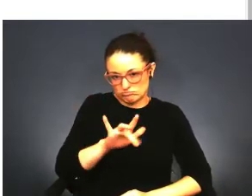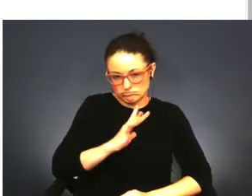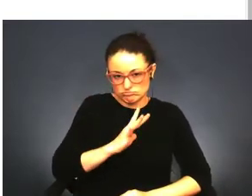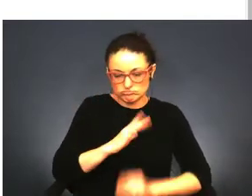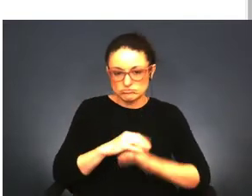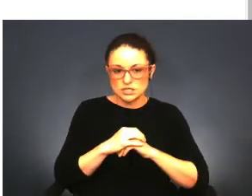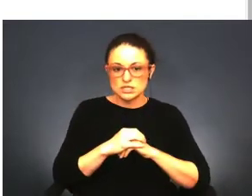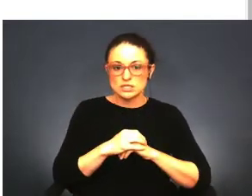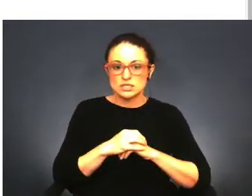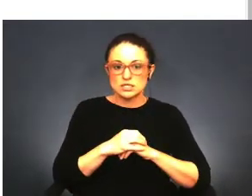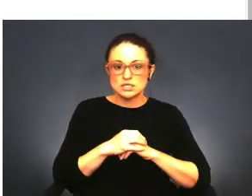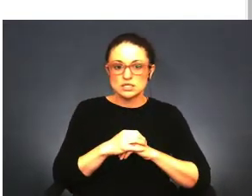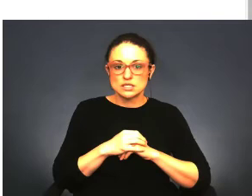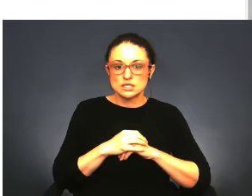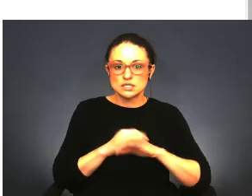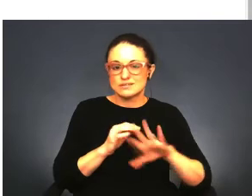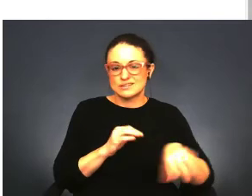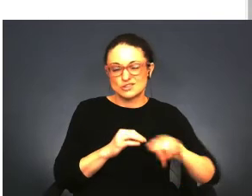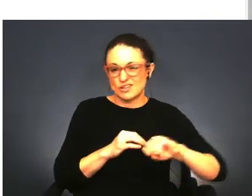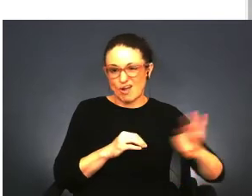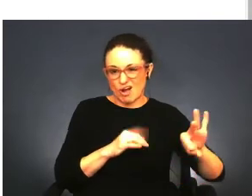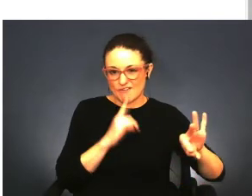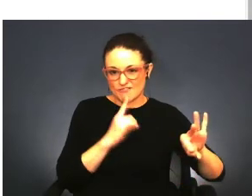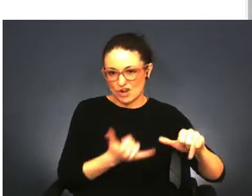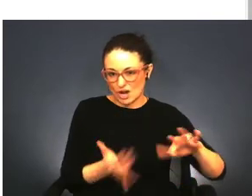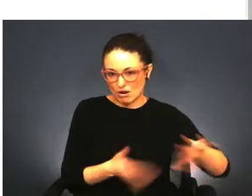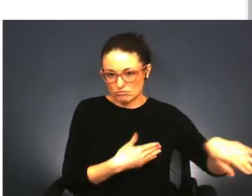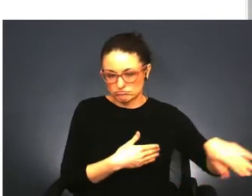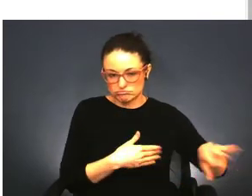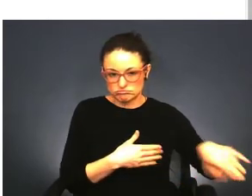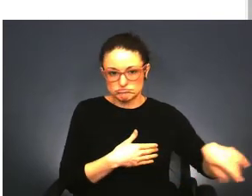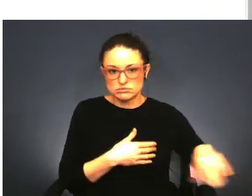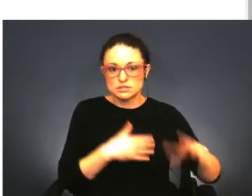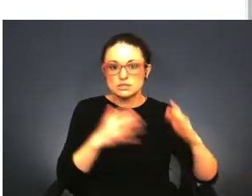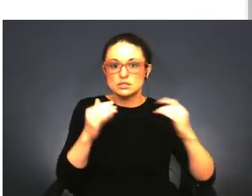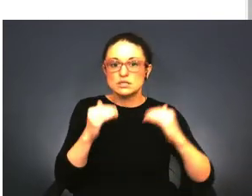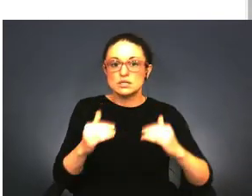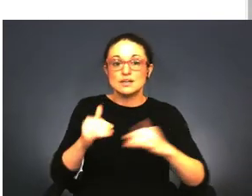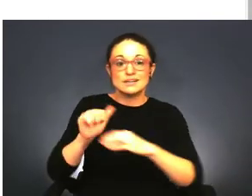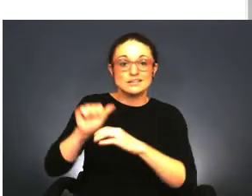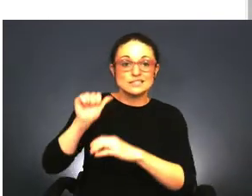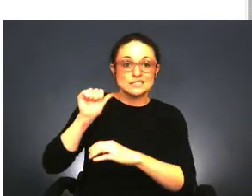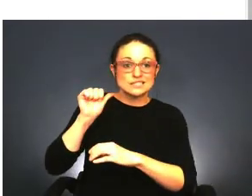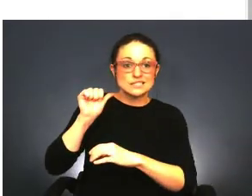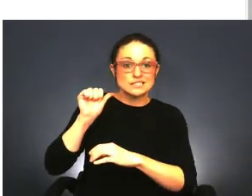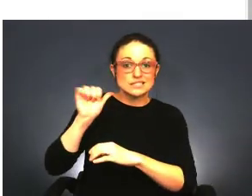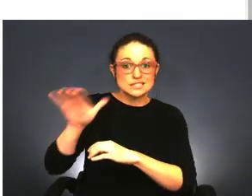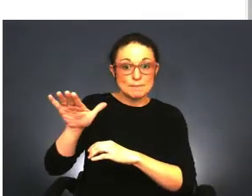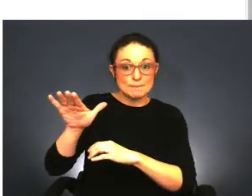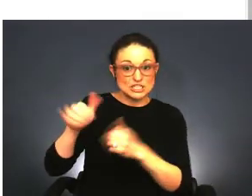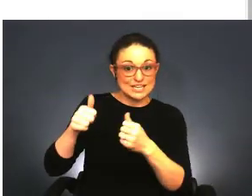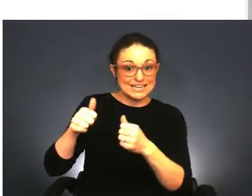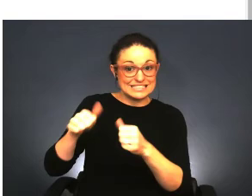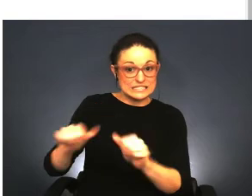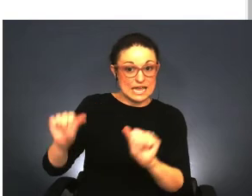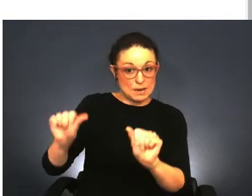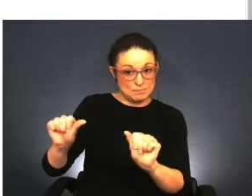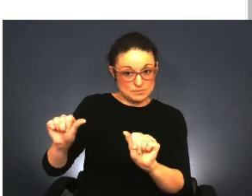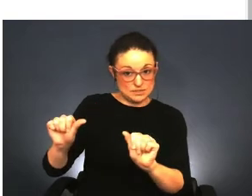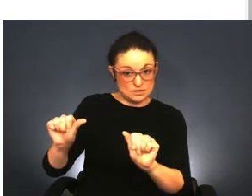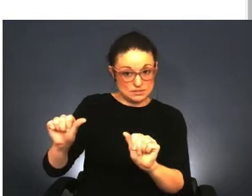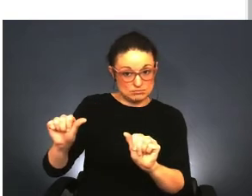and I'll just turn this off for now. Okay, and then submission type or submission attempts. I mean, you